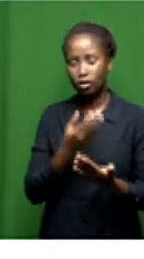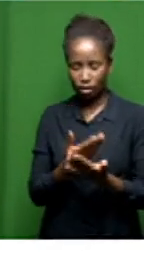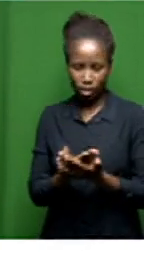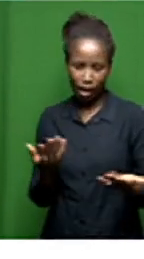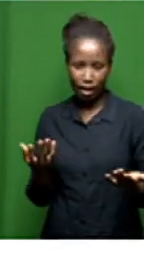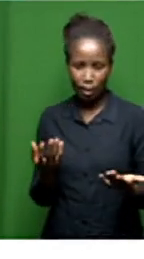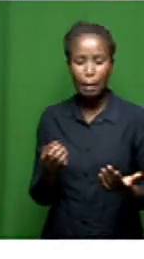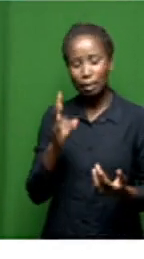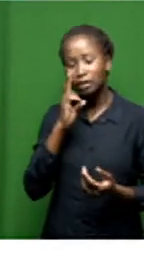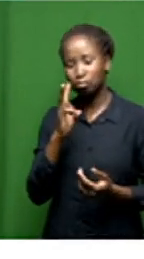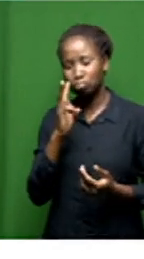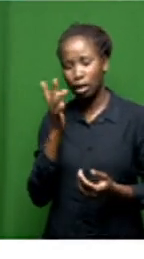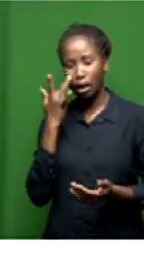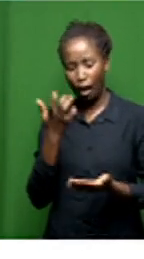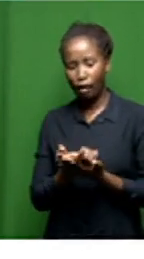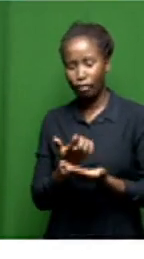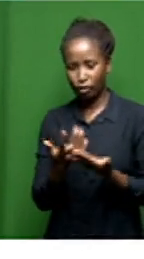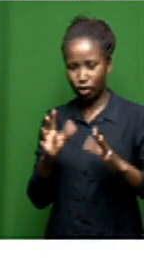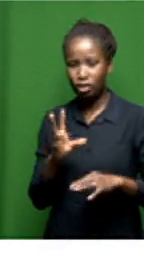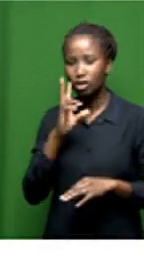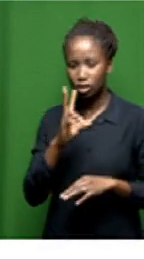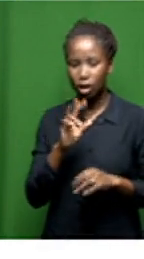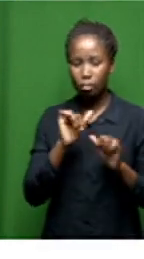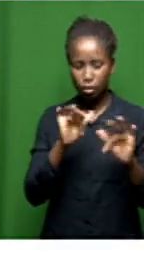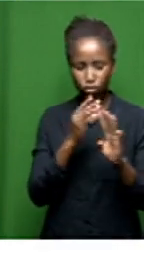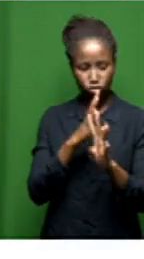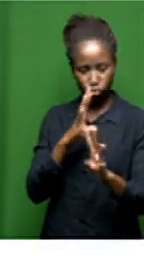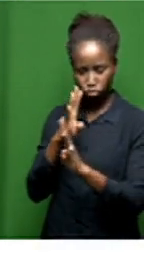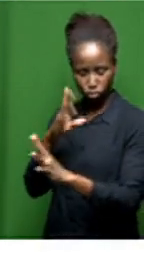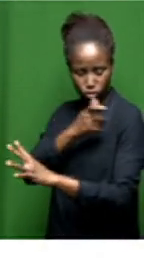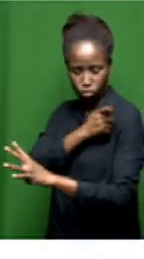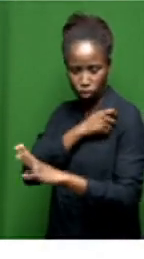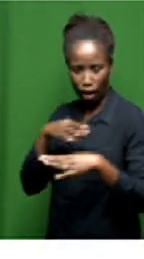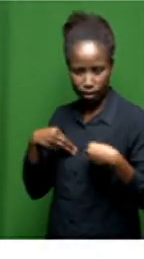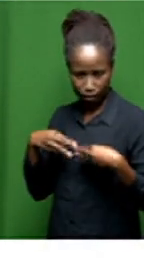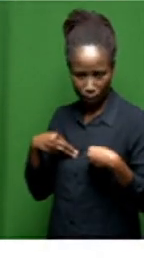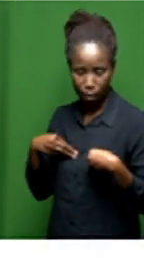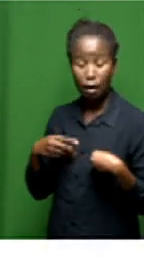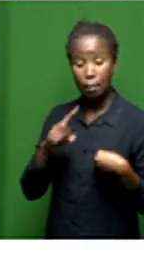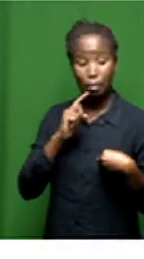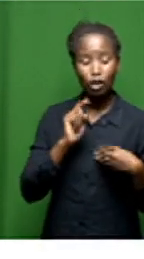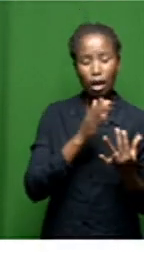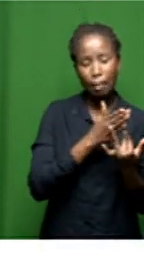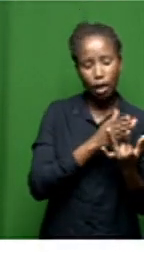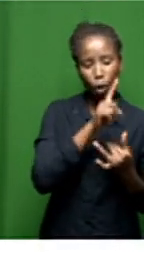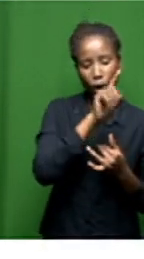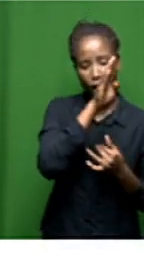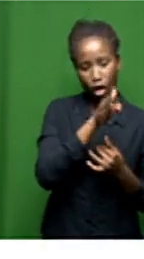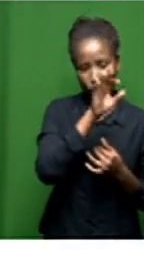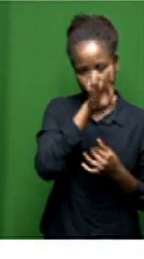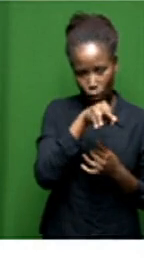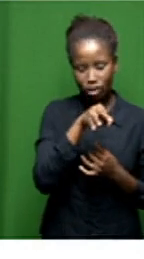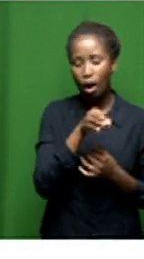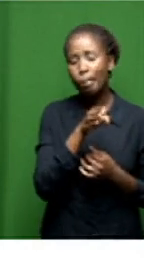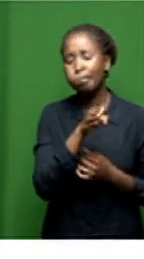we've seen a great evidence of 1/3 taking and standing in queues and getting vaccinated. Now we know this middle 1/3 is right